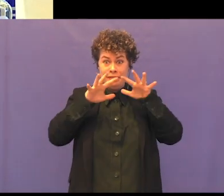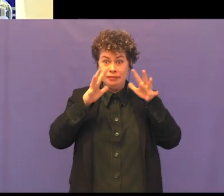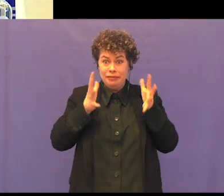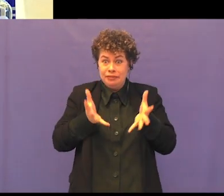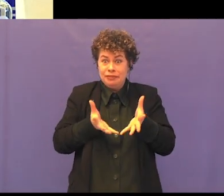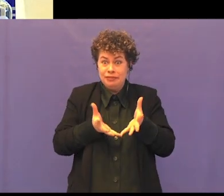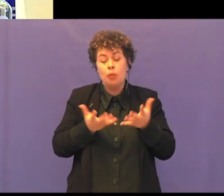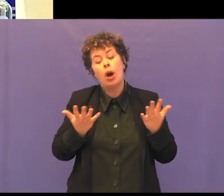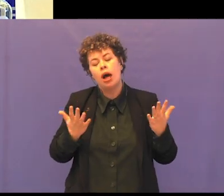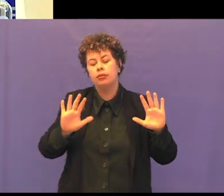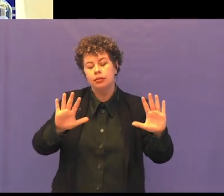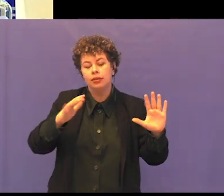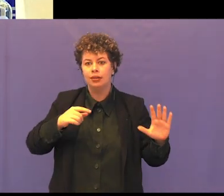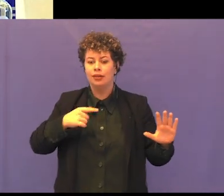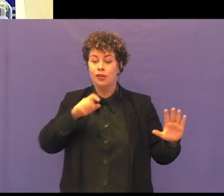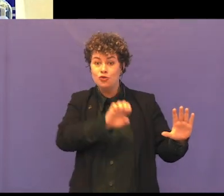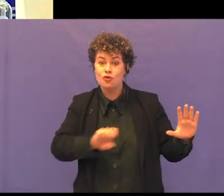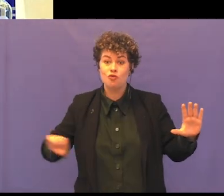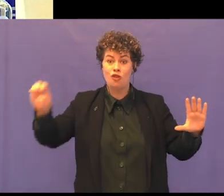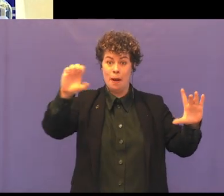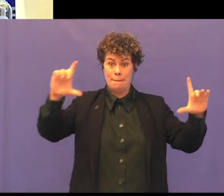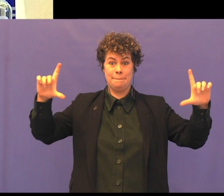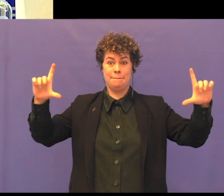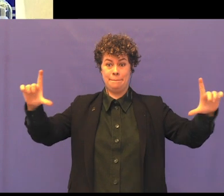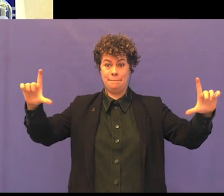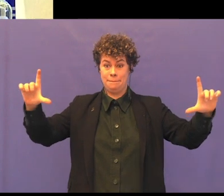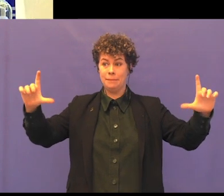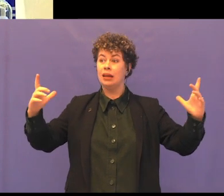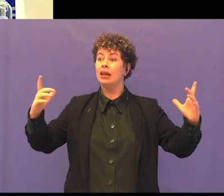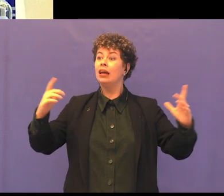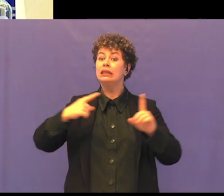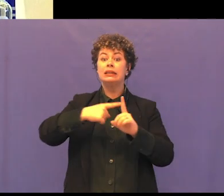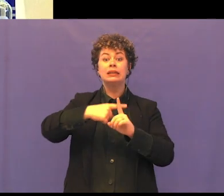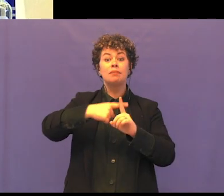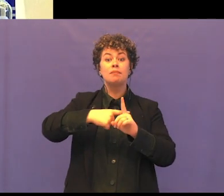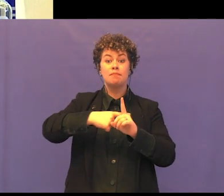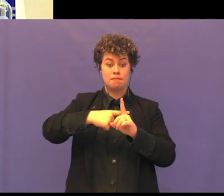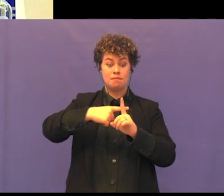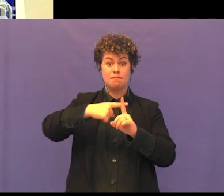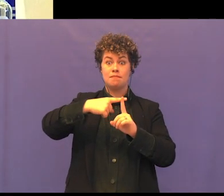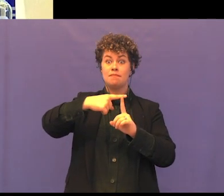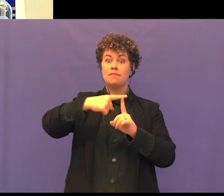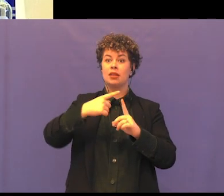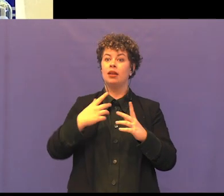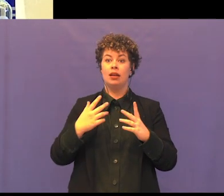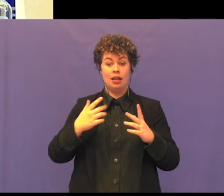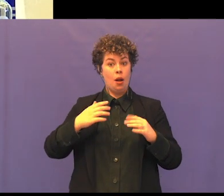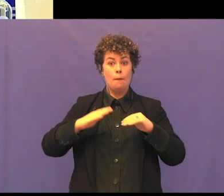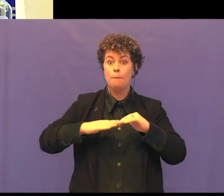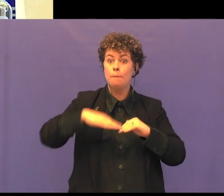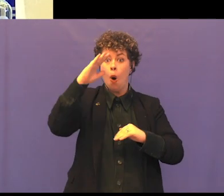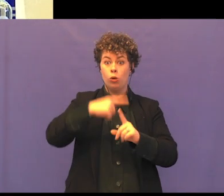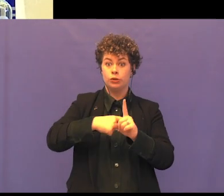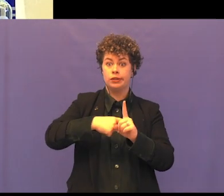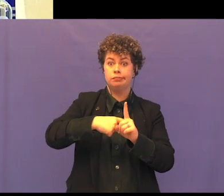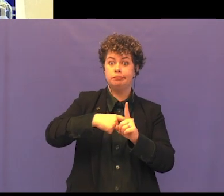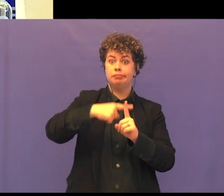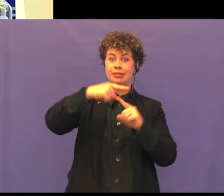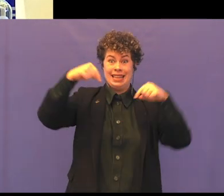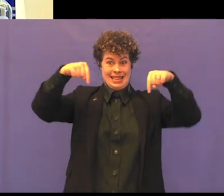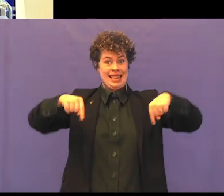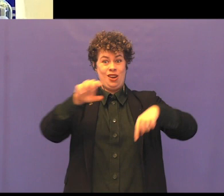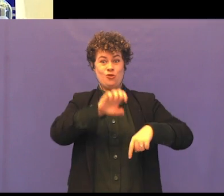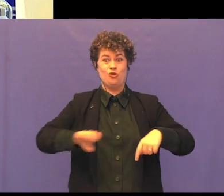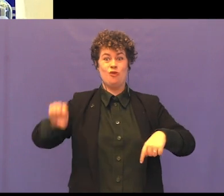risen twice as fast as any other continent on this planet in the last 30 years. So we certainly